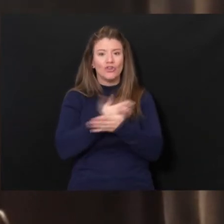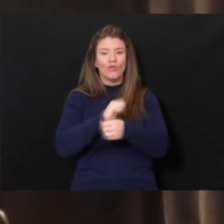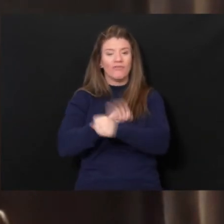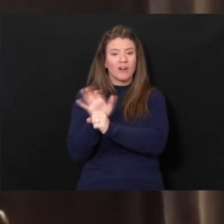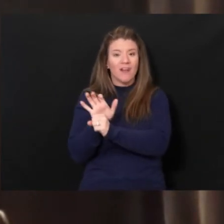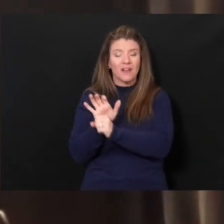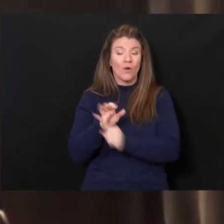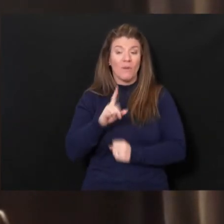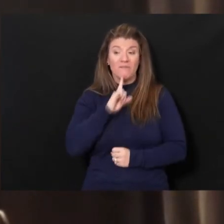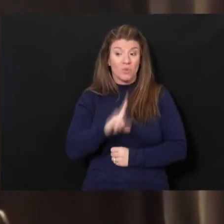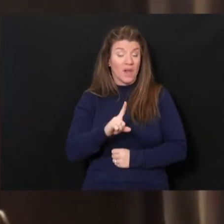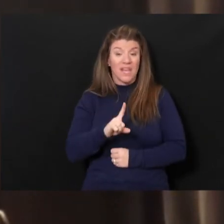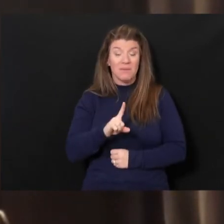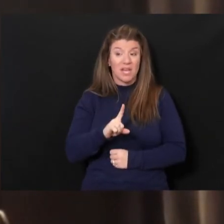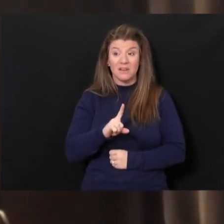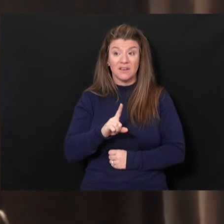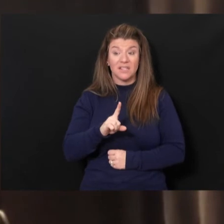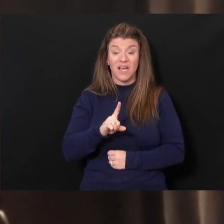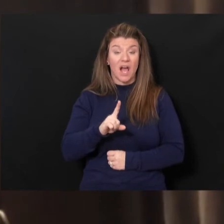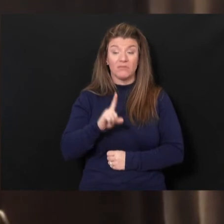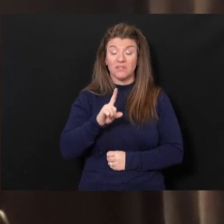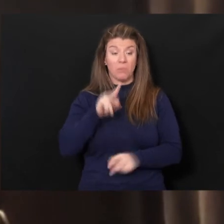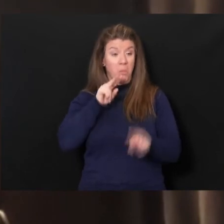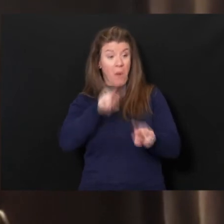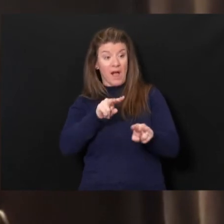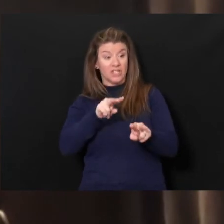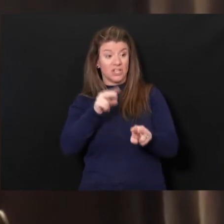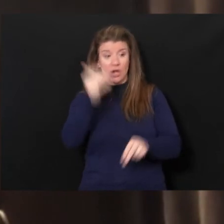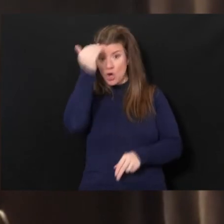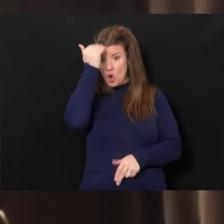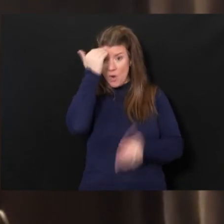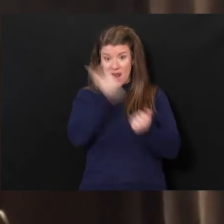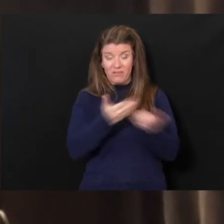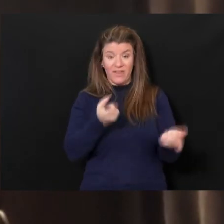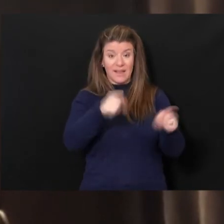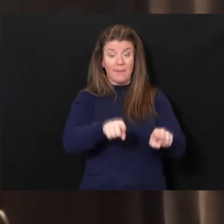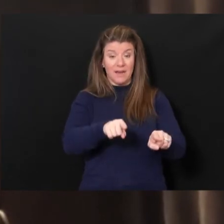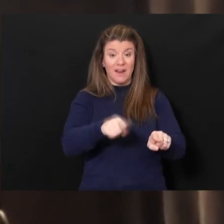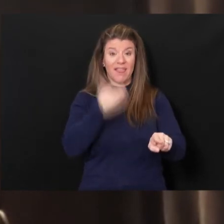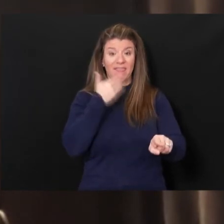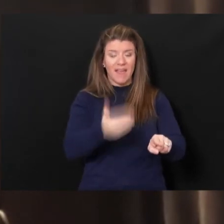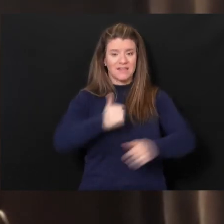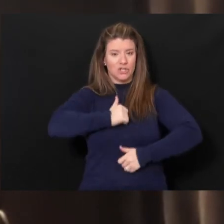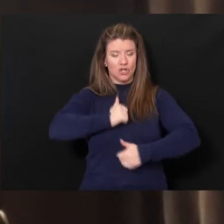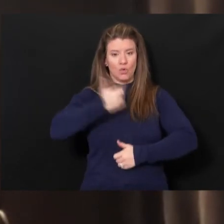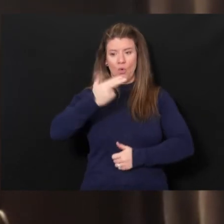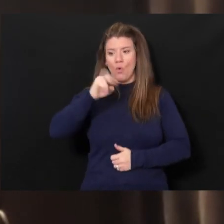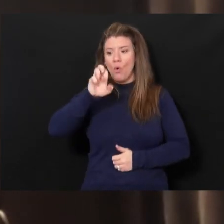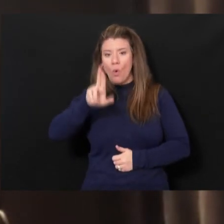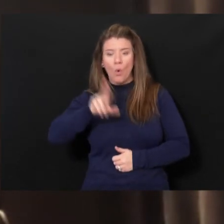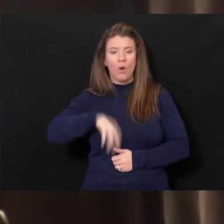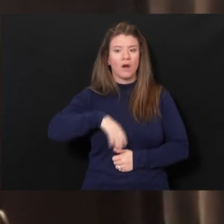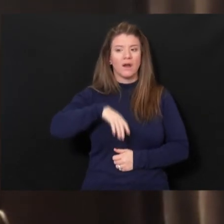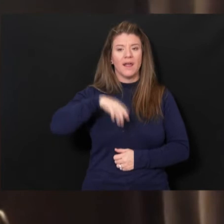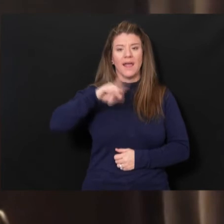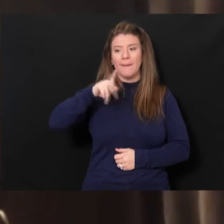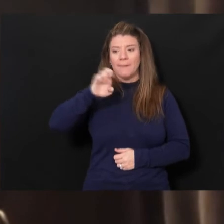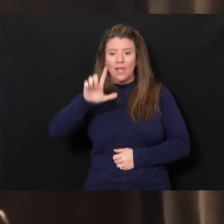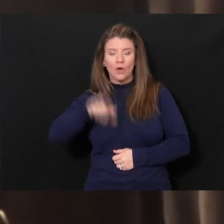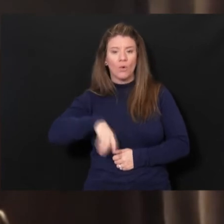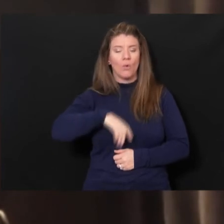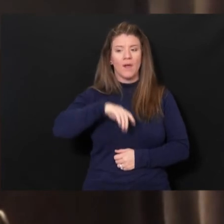been very on top of the vaccinations, thanks to General Hoyer and Joe Peel and our GIADF